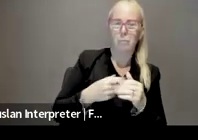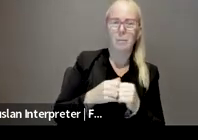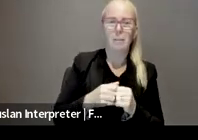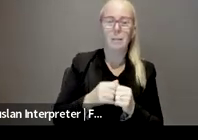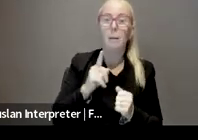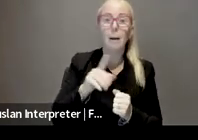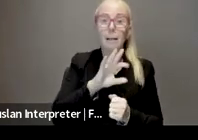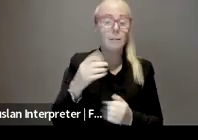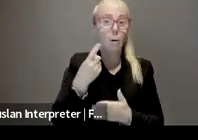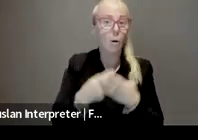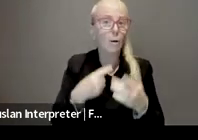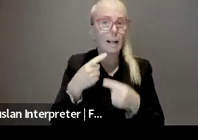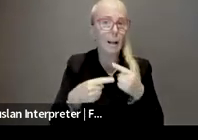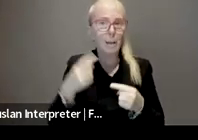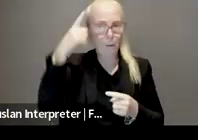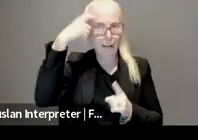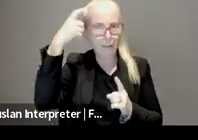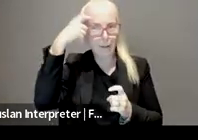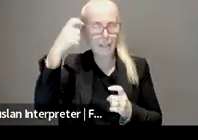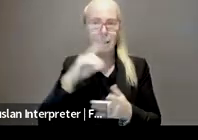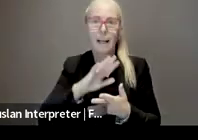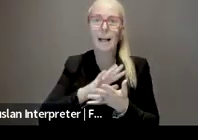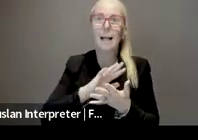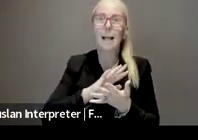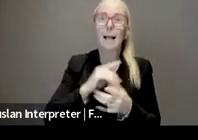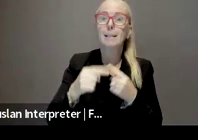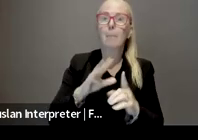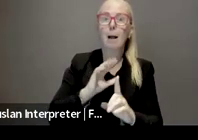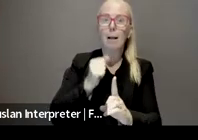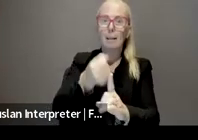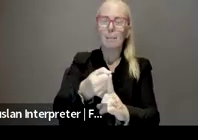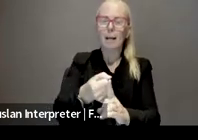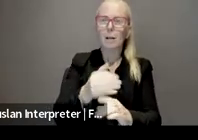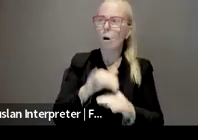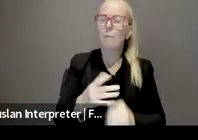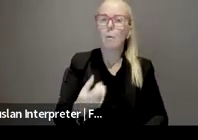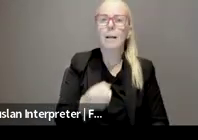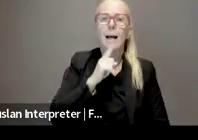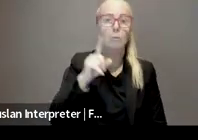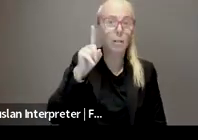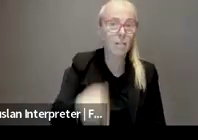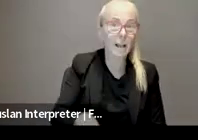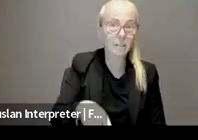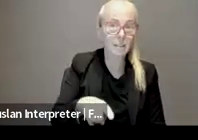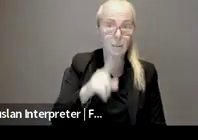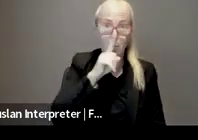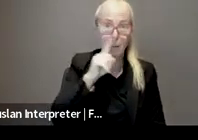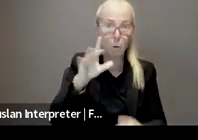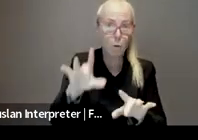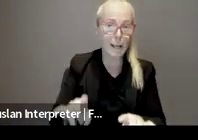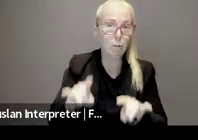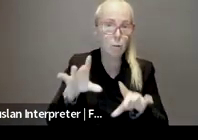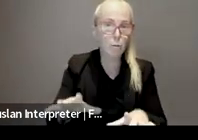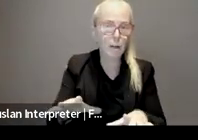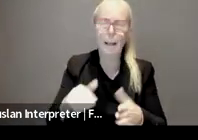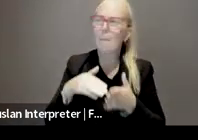innovation, it's about impact. With over 100,000 users in Australia alone and millions worldwide, iVocab has the potential to transform